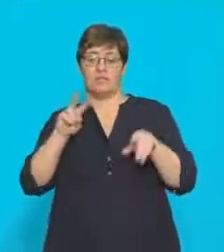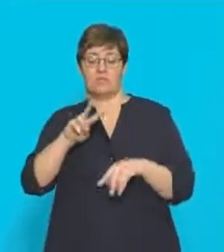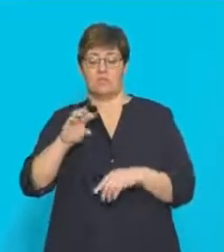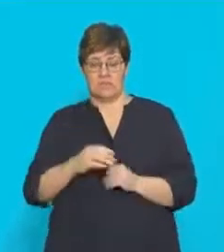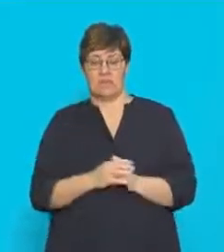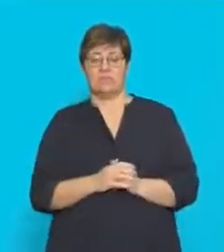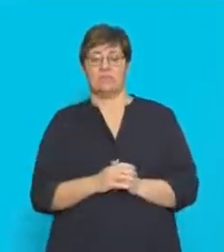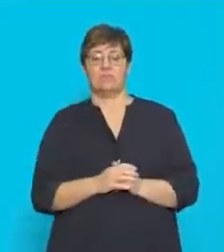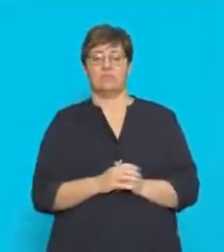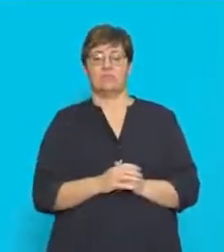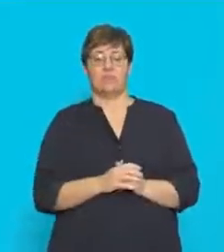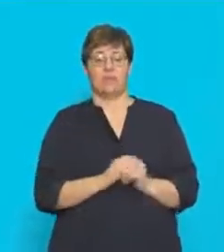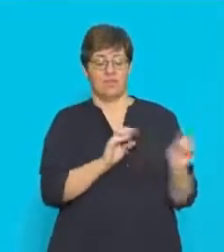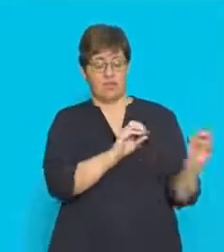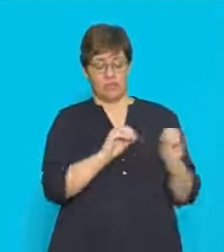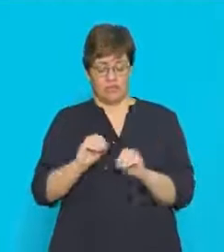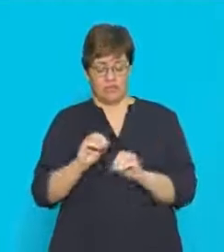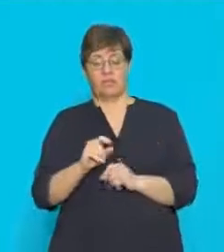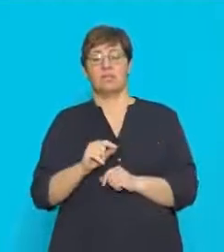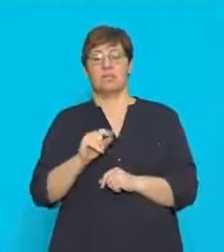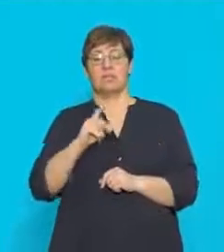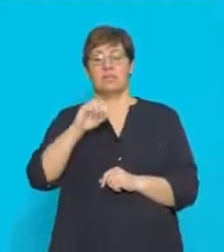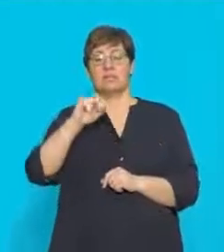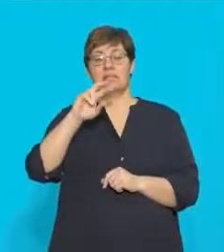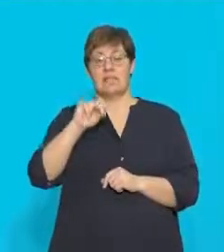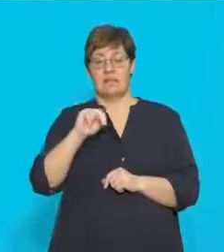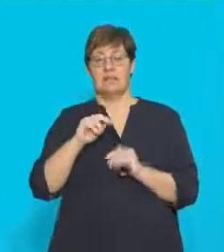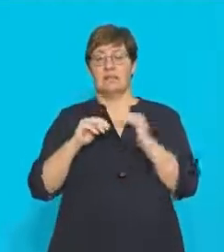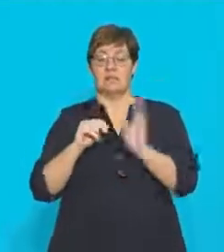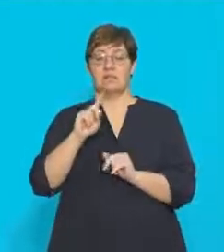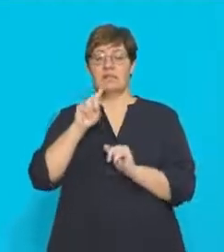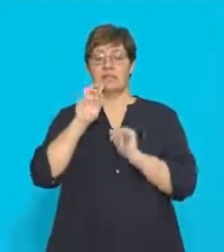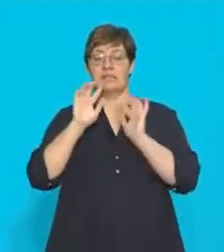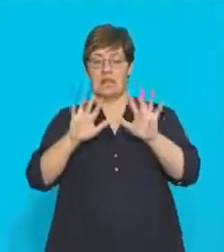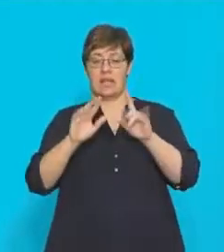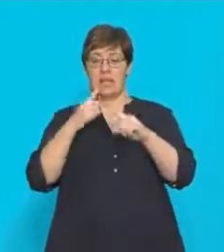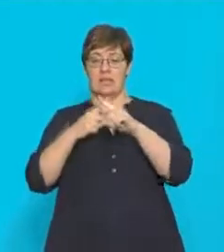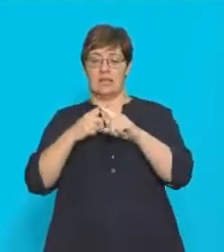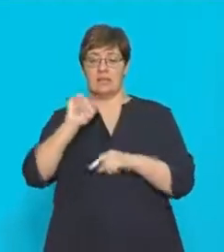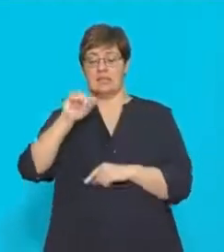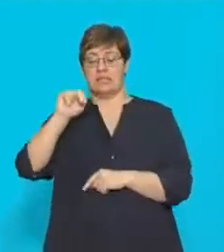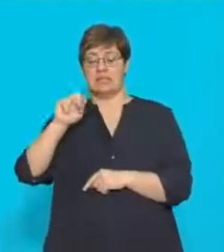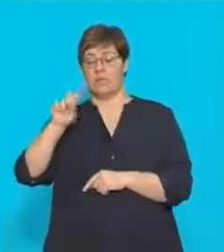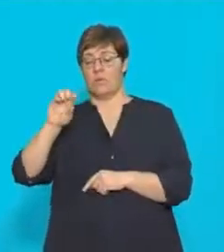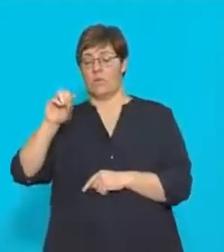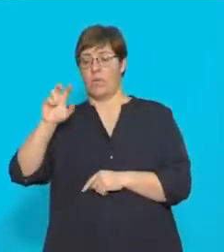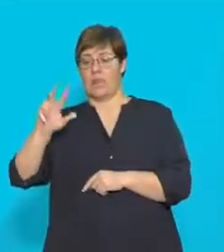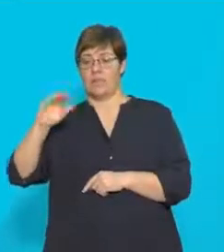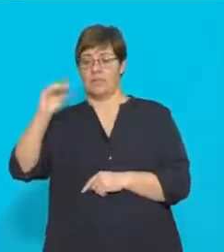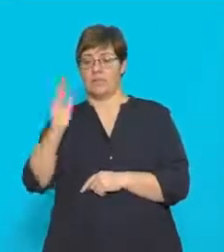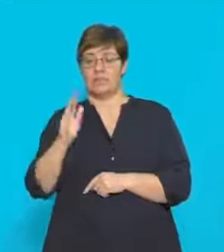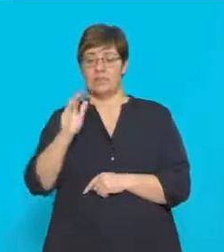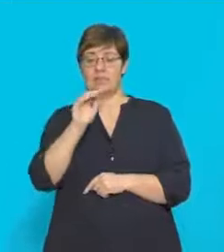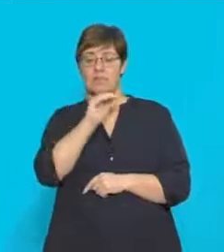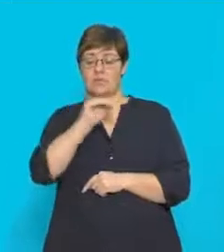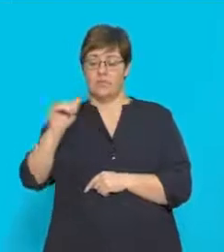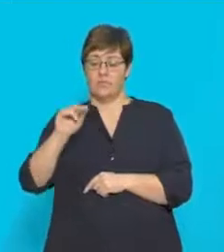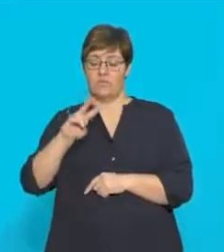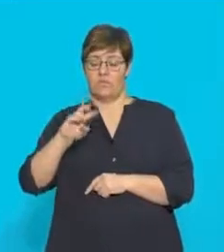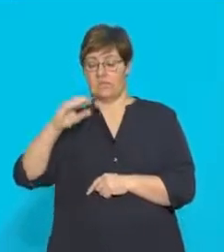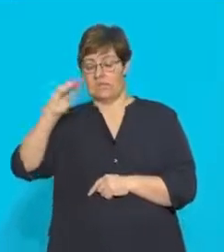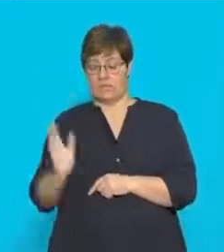now. And so we get an answer of theta being shift sine, and we put this into our calculator. And when we put this